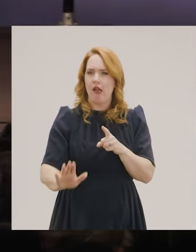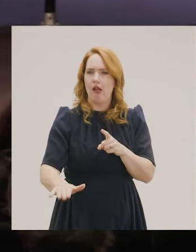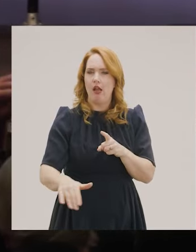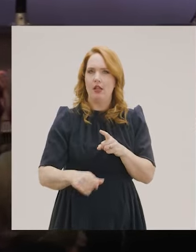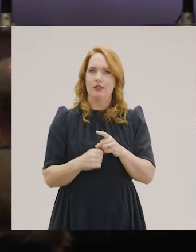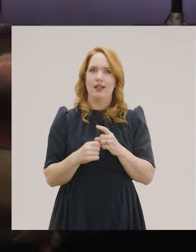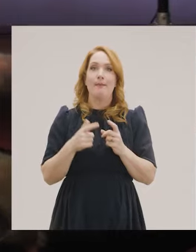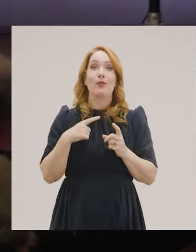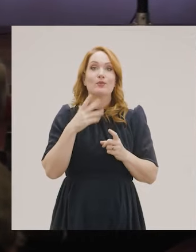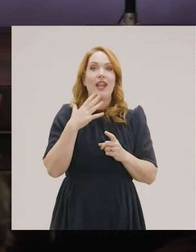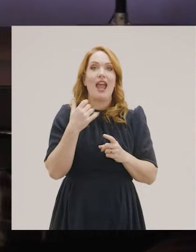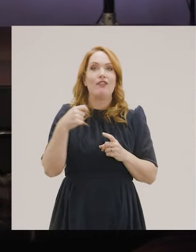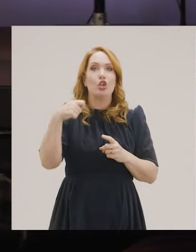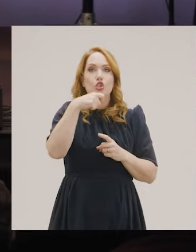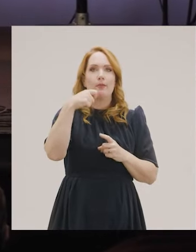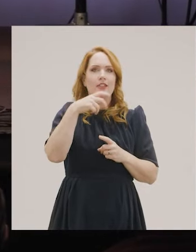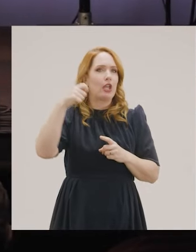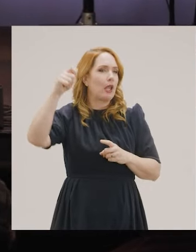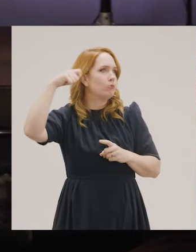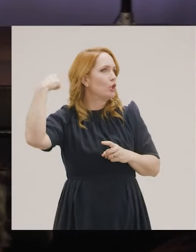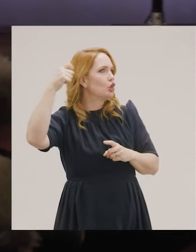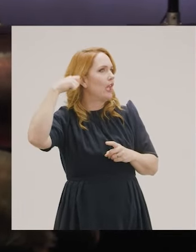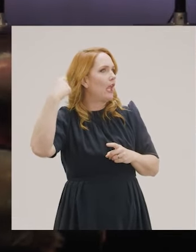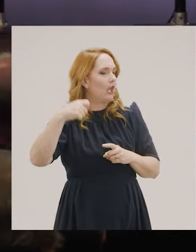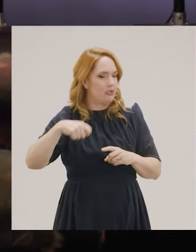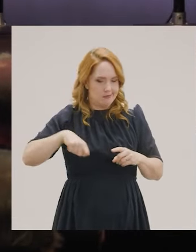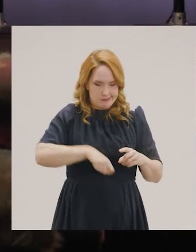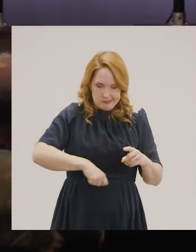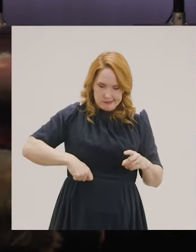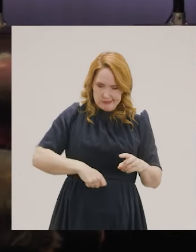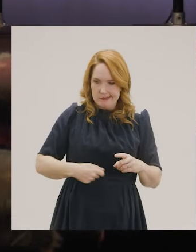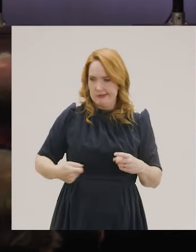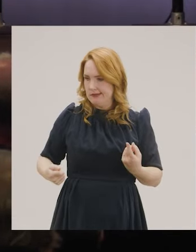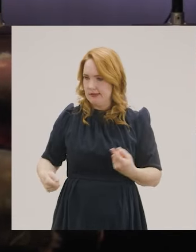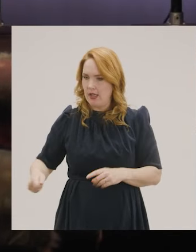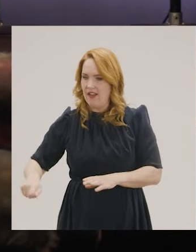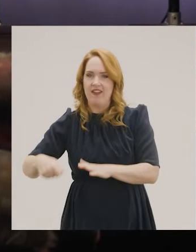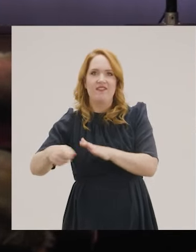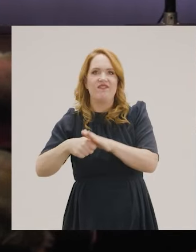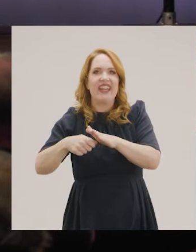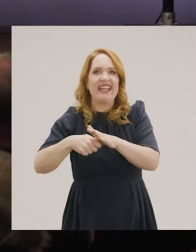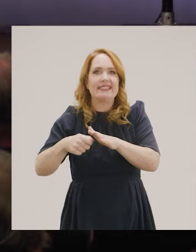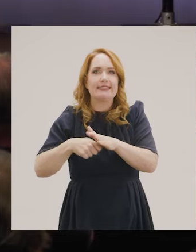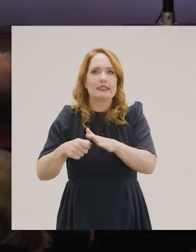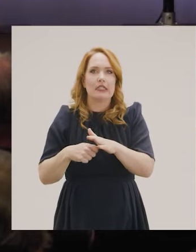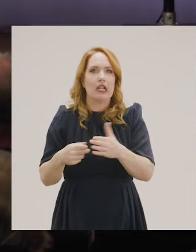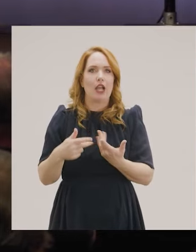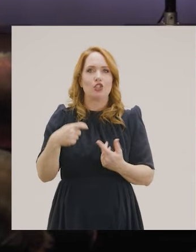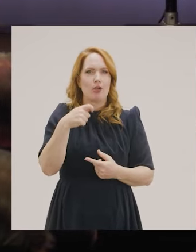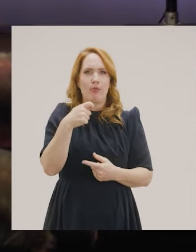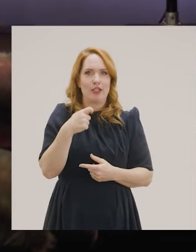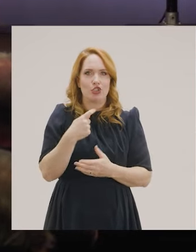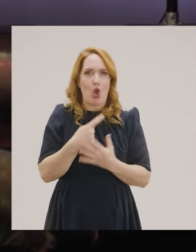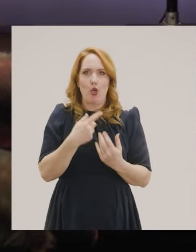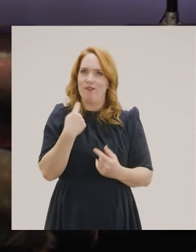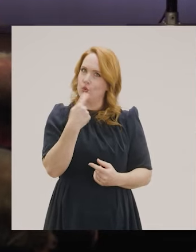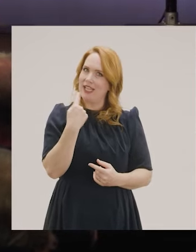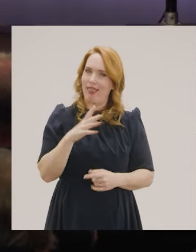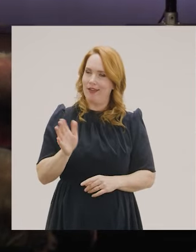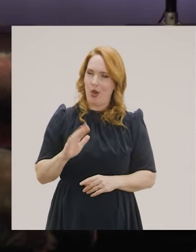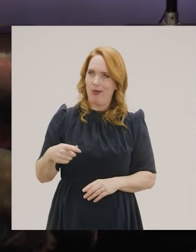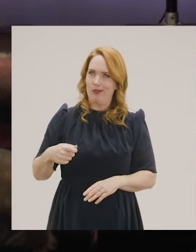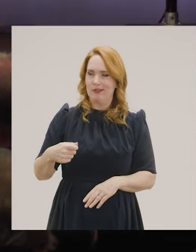three-year-old granddaughter, she went over to, as soon as they got the toothbrushes, they were doing their hair and they were doing their feet and they were doing their arms and they